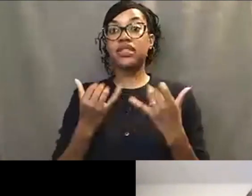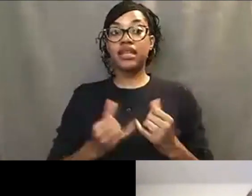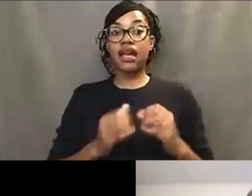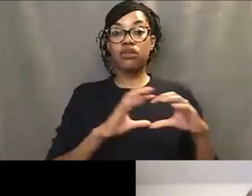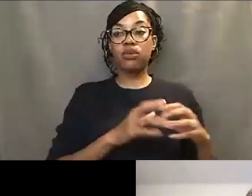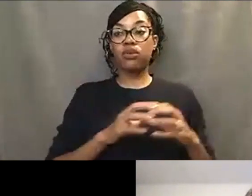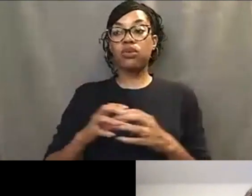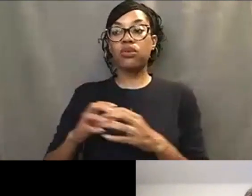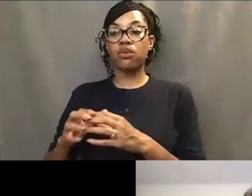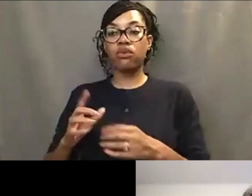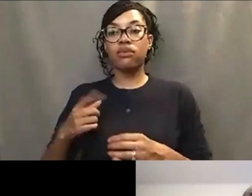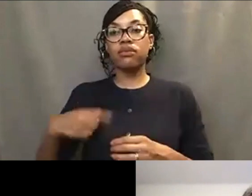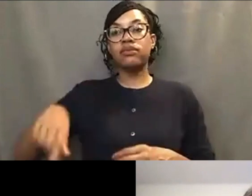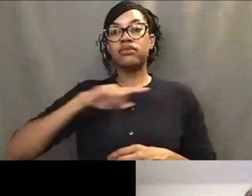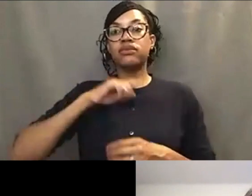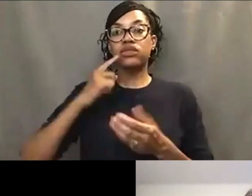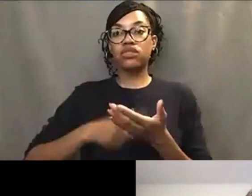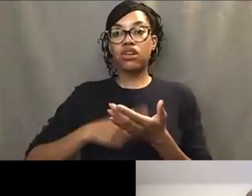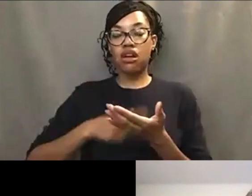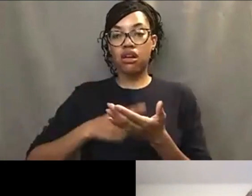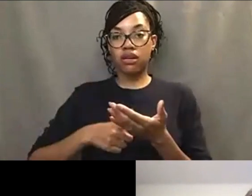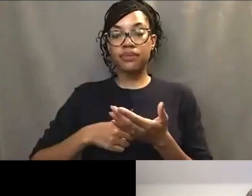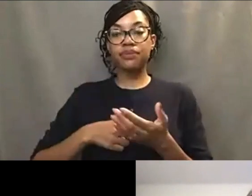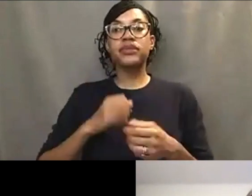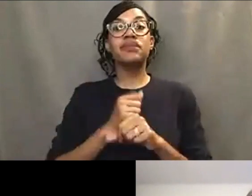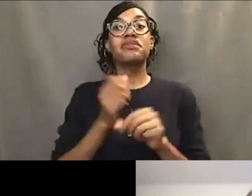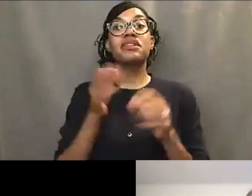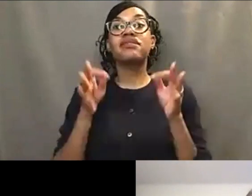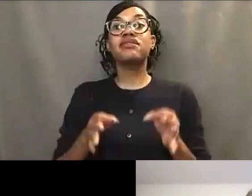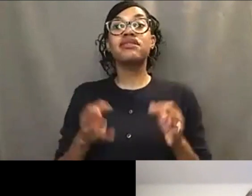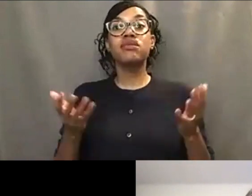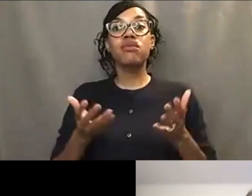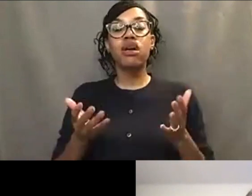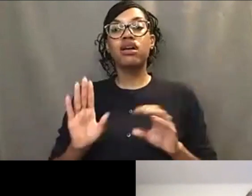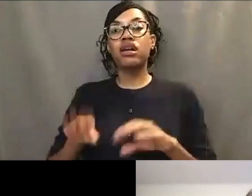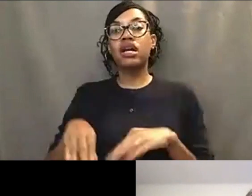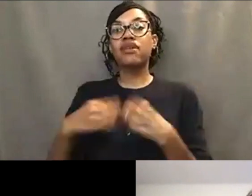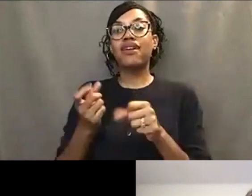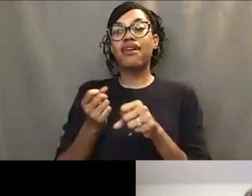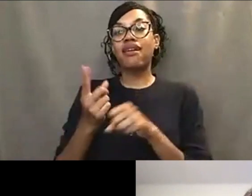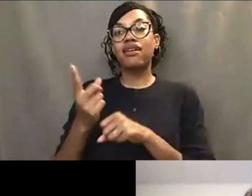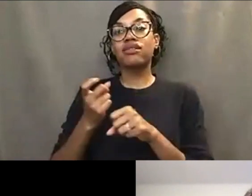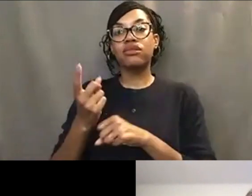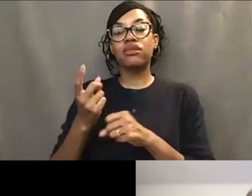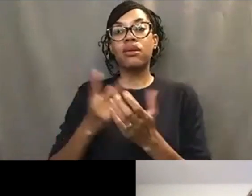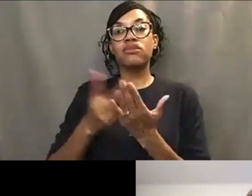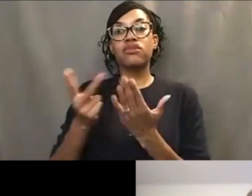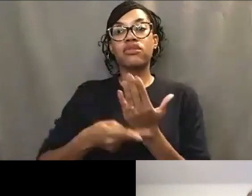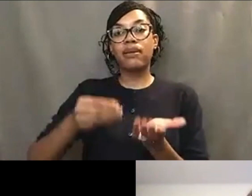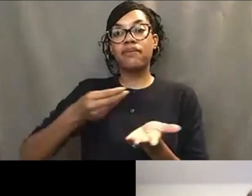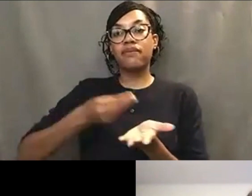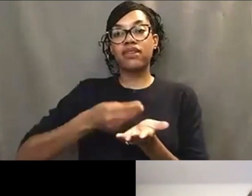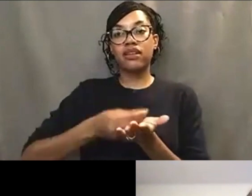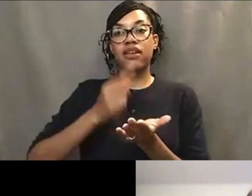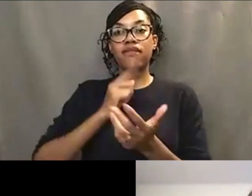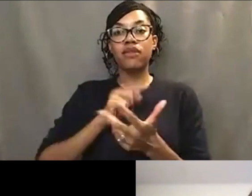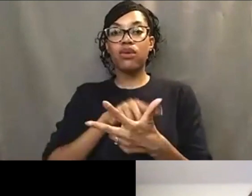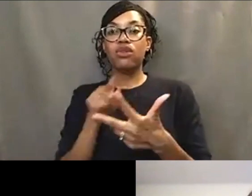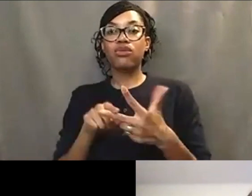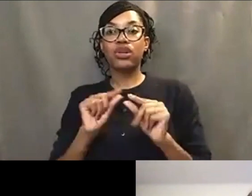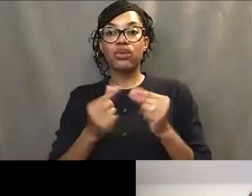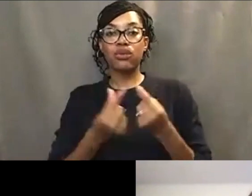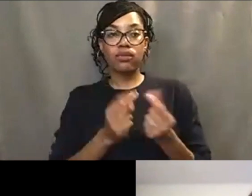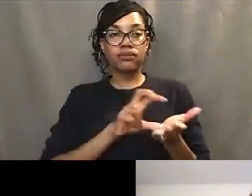yet necessary decision to give annual programmatic funding to the 3 anchor groups to help us build our fighting